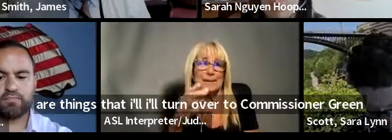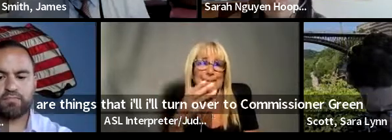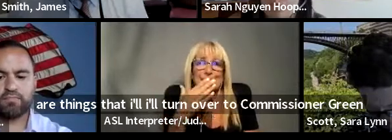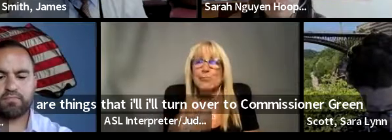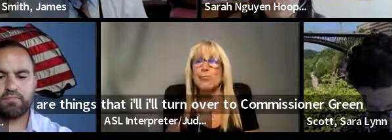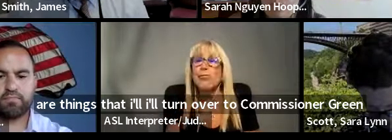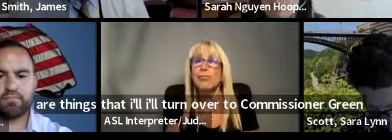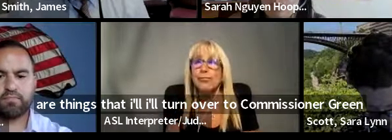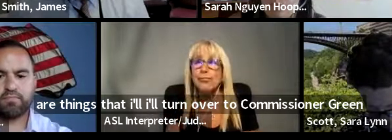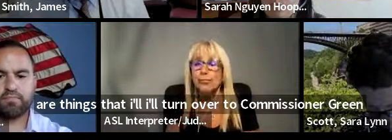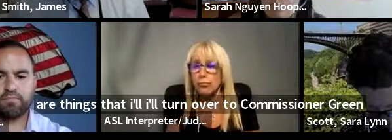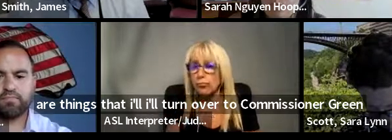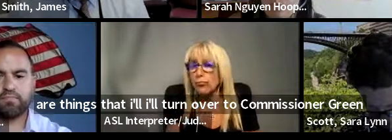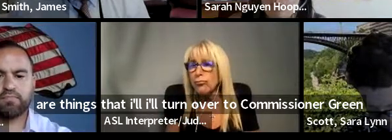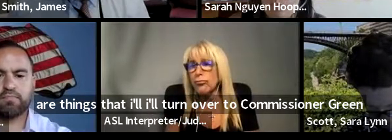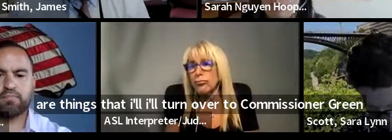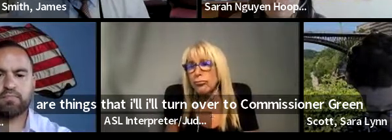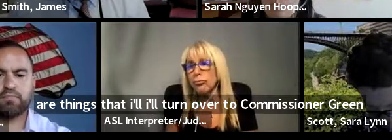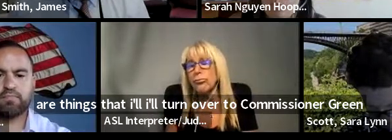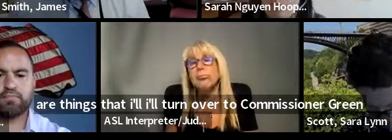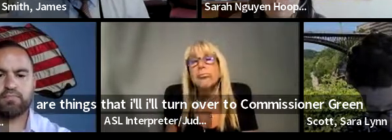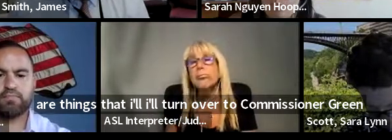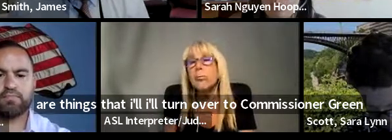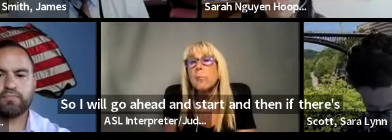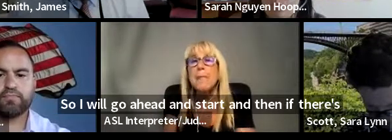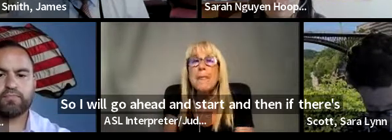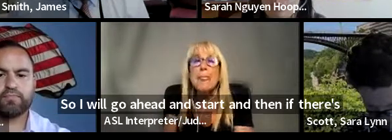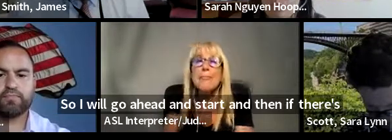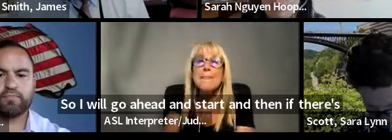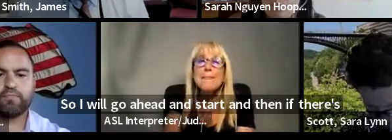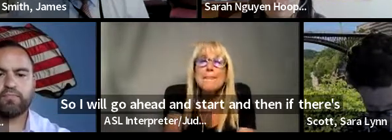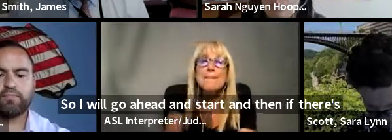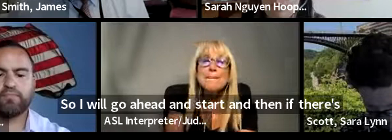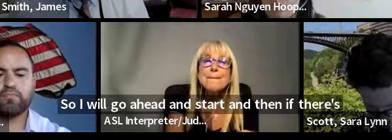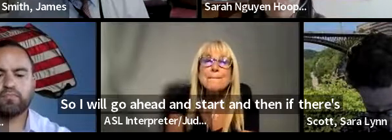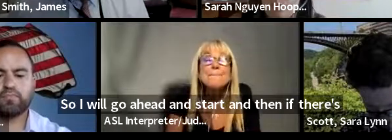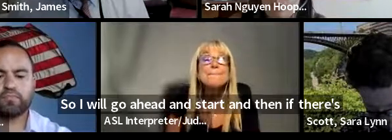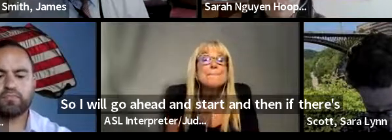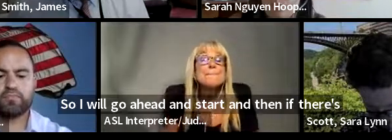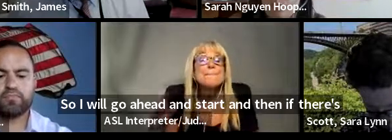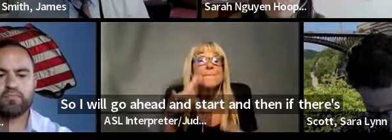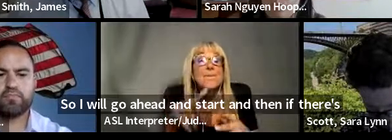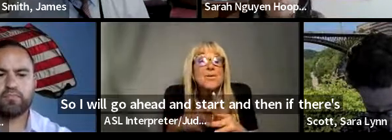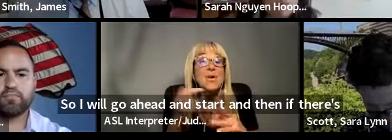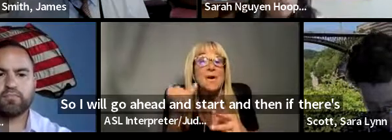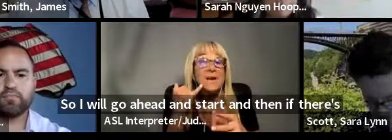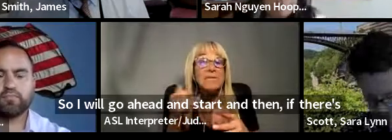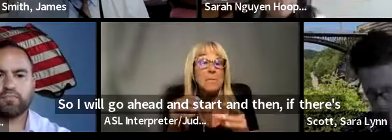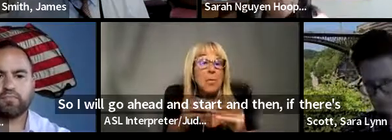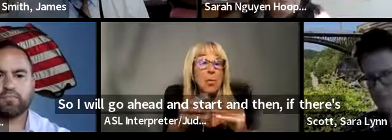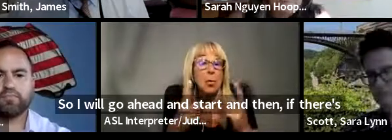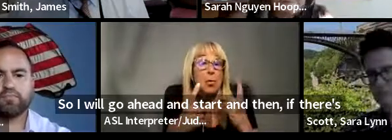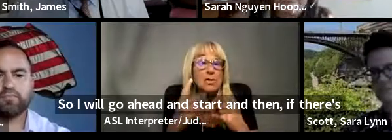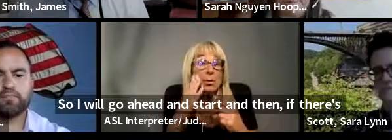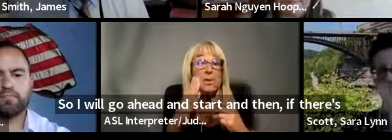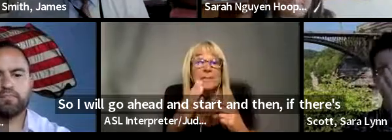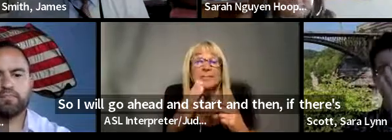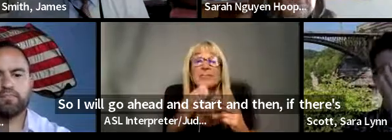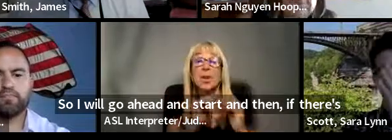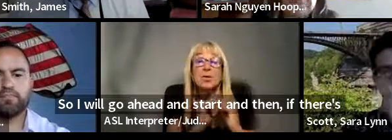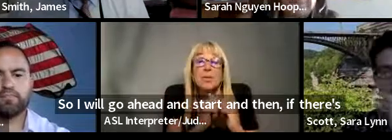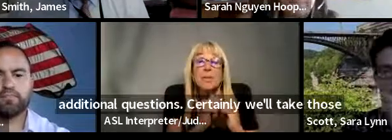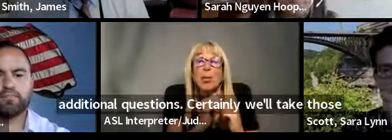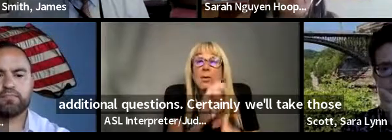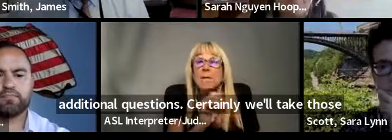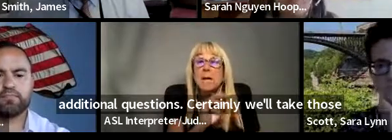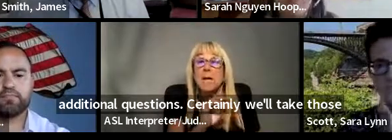So I will go ahead and start, and then if there's additional questions, certainly we'll take those questions. But in terms of the sports complex, it is